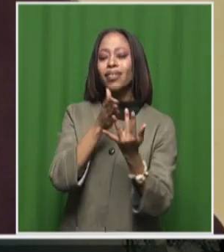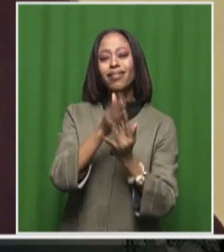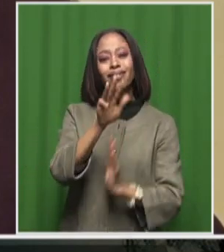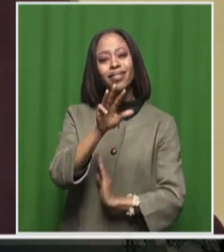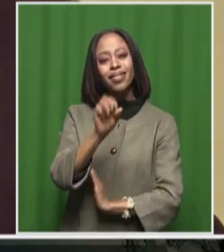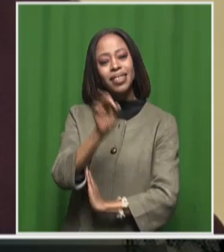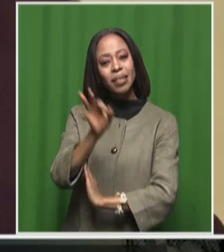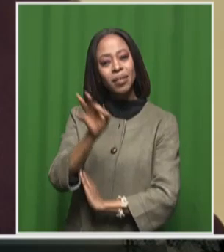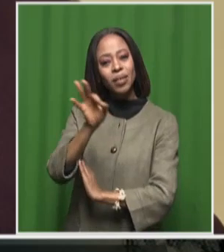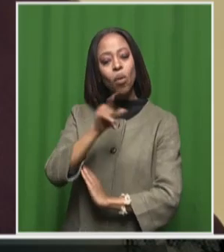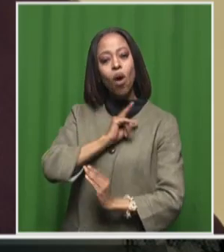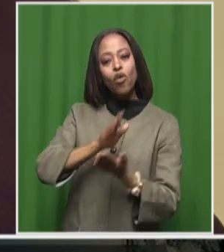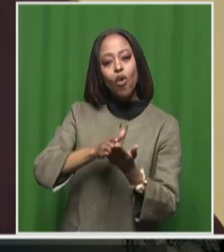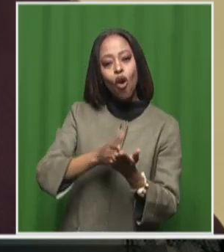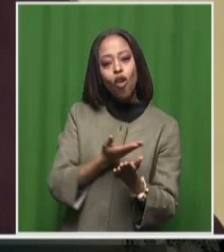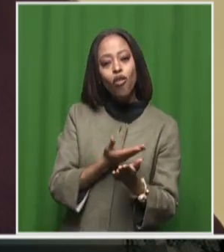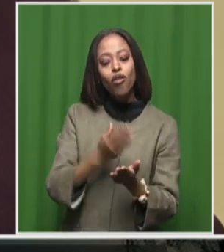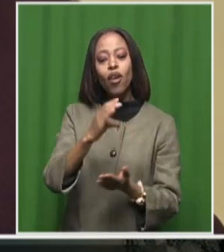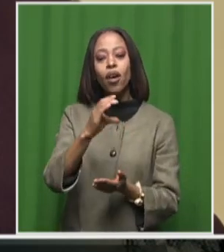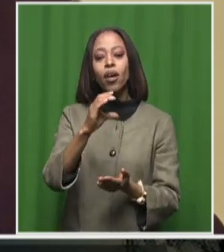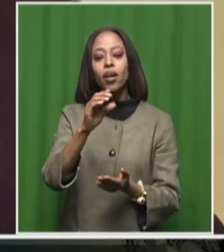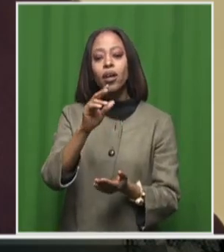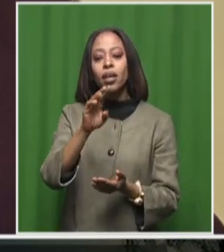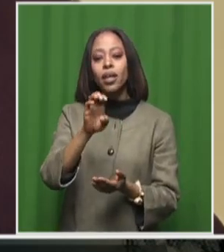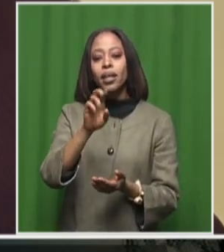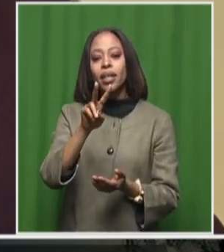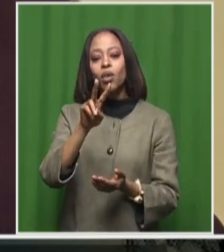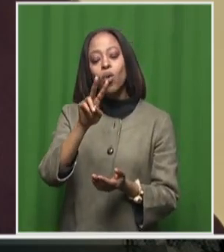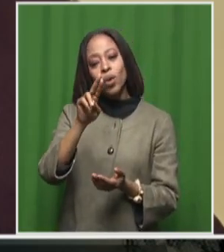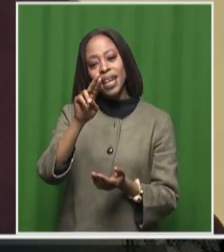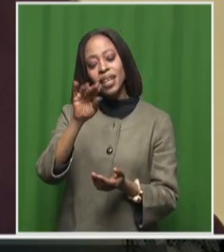to eliminate cervical cancer as a public health problem.